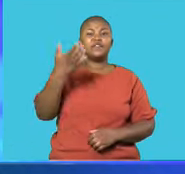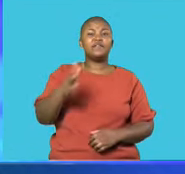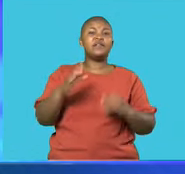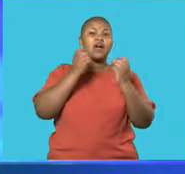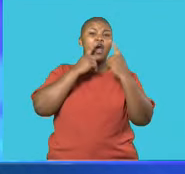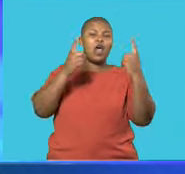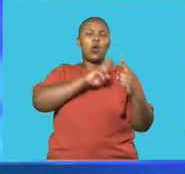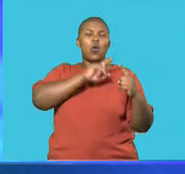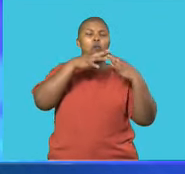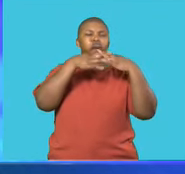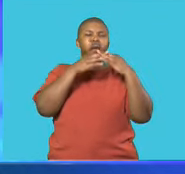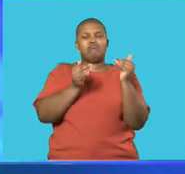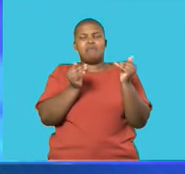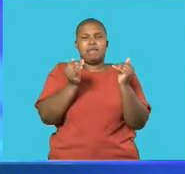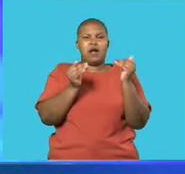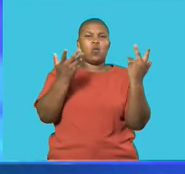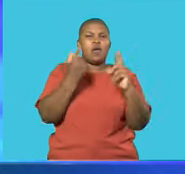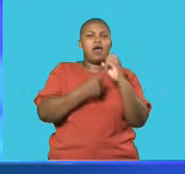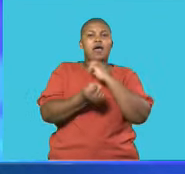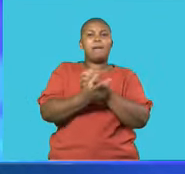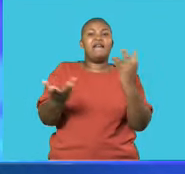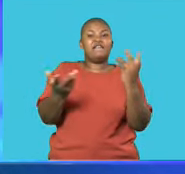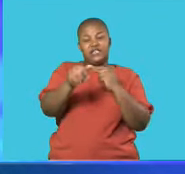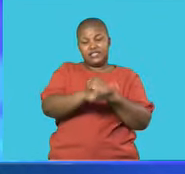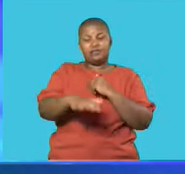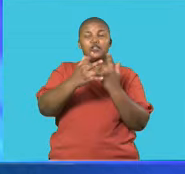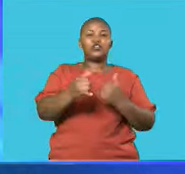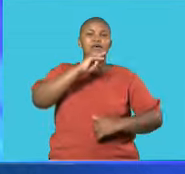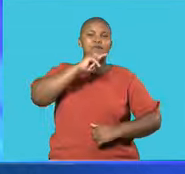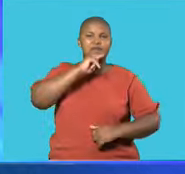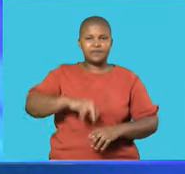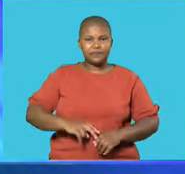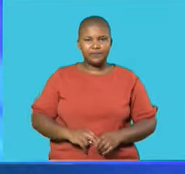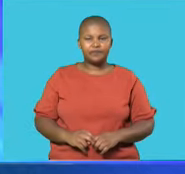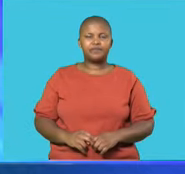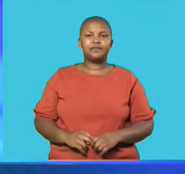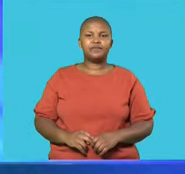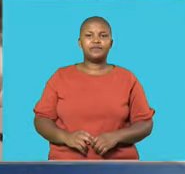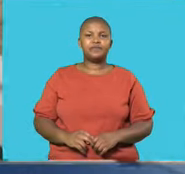Disaster Management Flood Awareness Campaign held in the area earlier today.